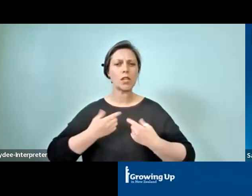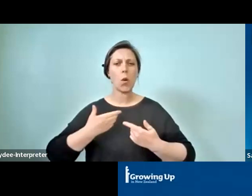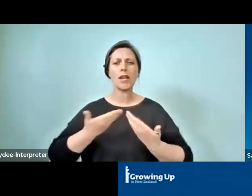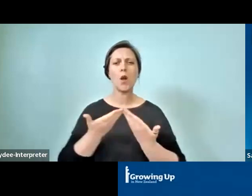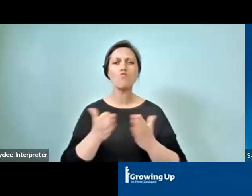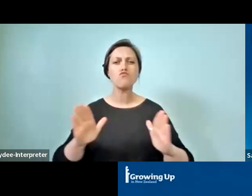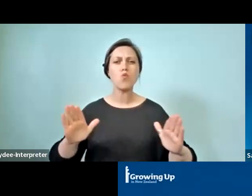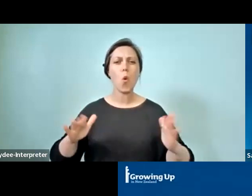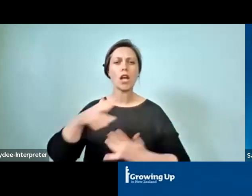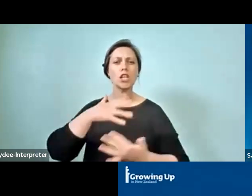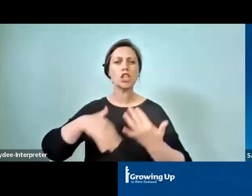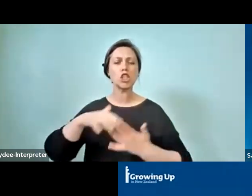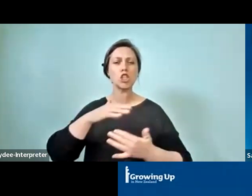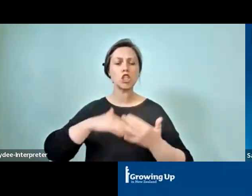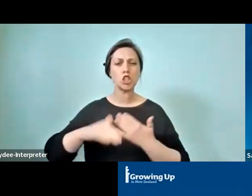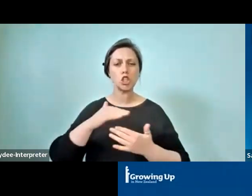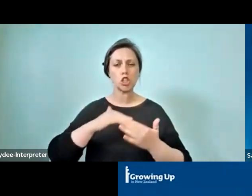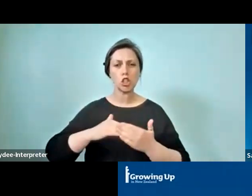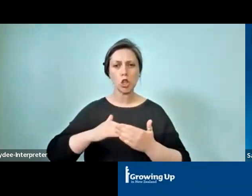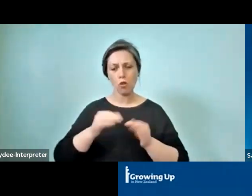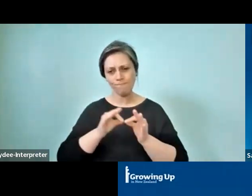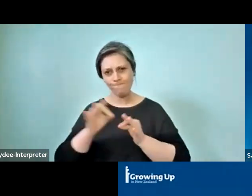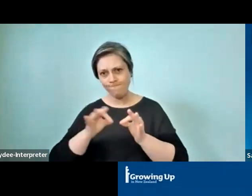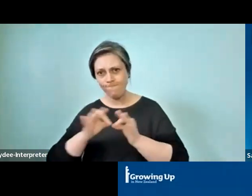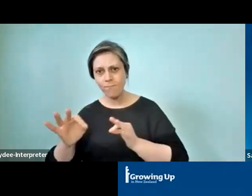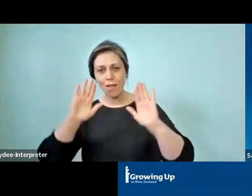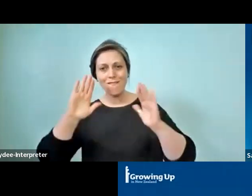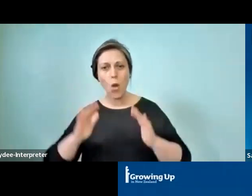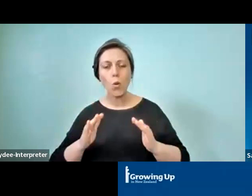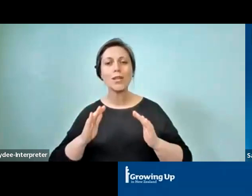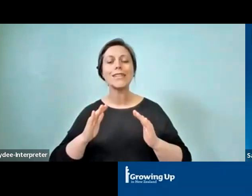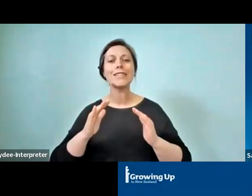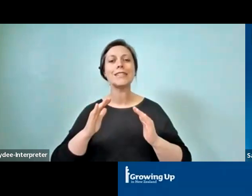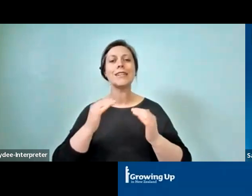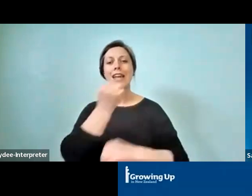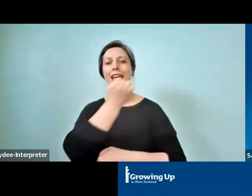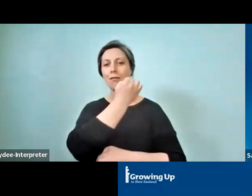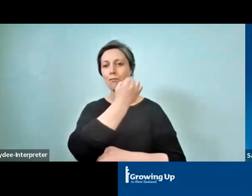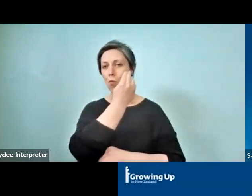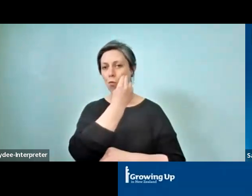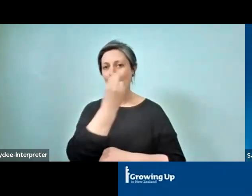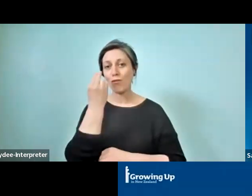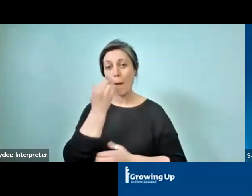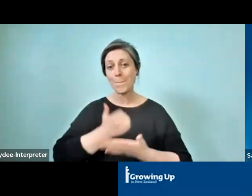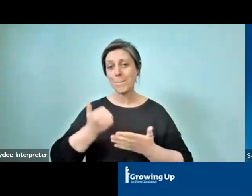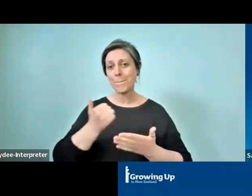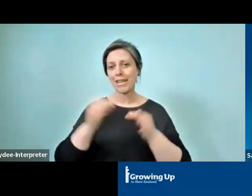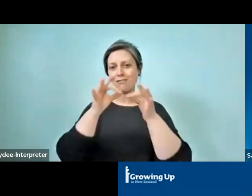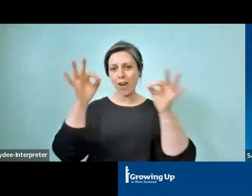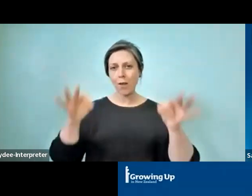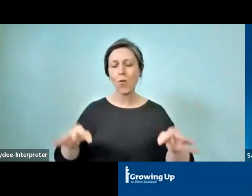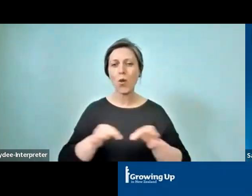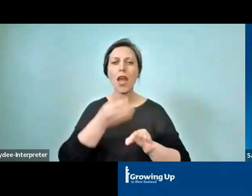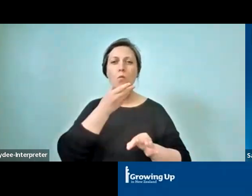social determinants focused bioecological framework type of approach to mental well-being. And we're using the term